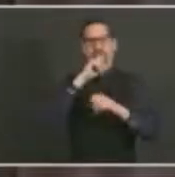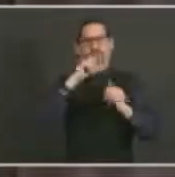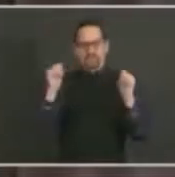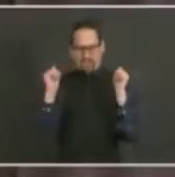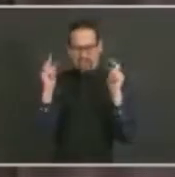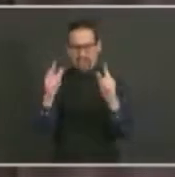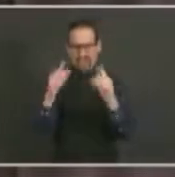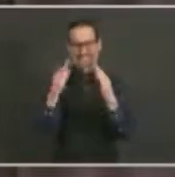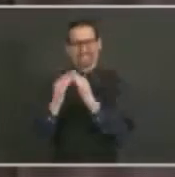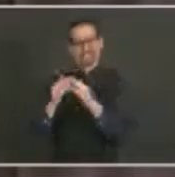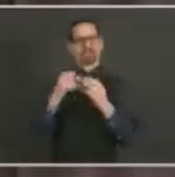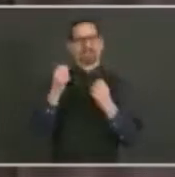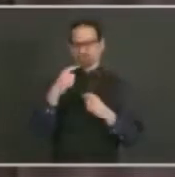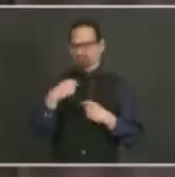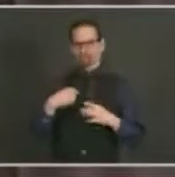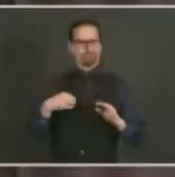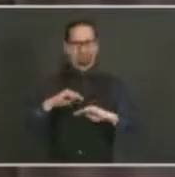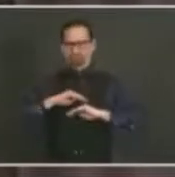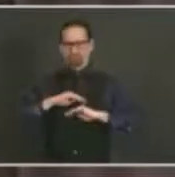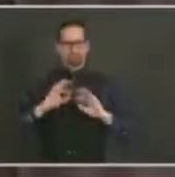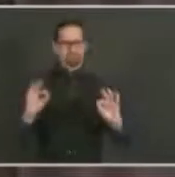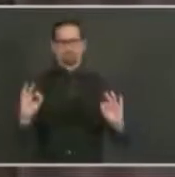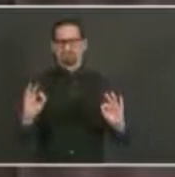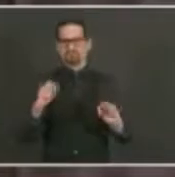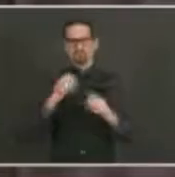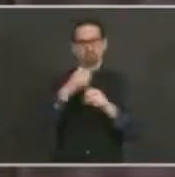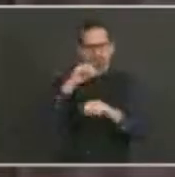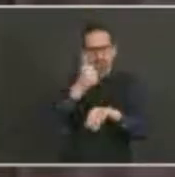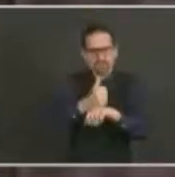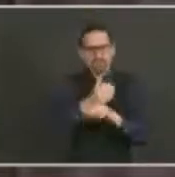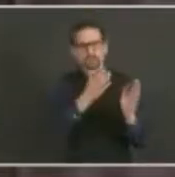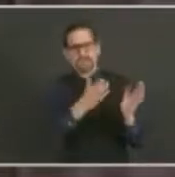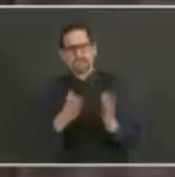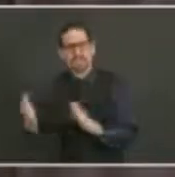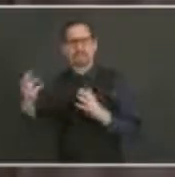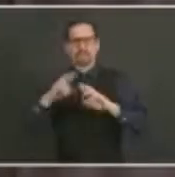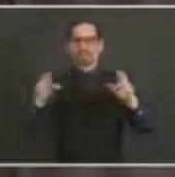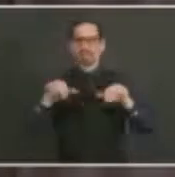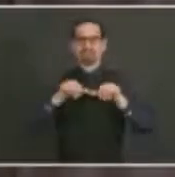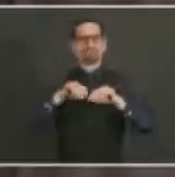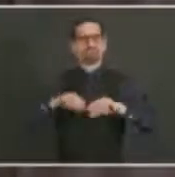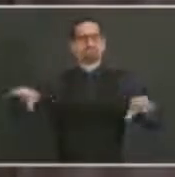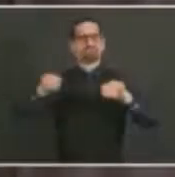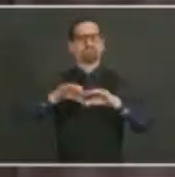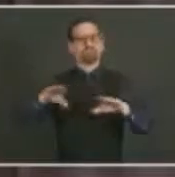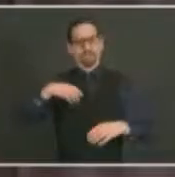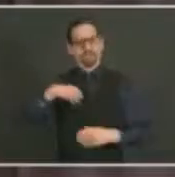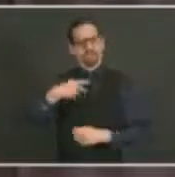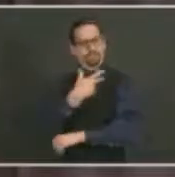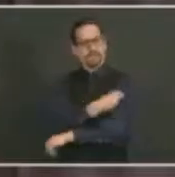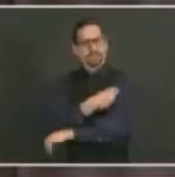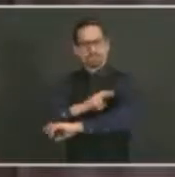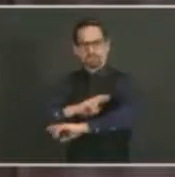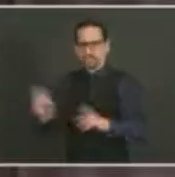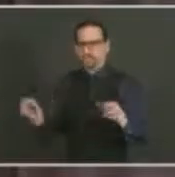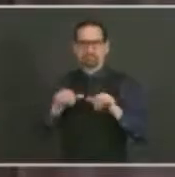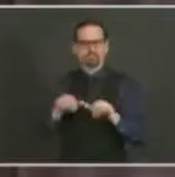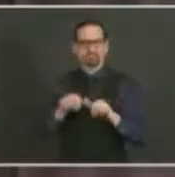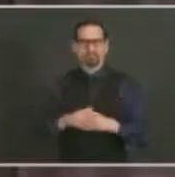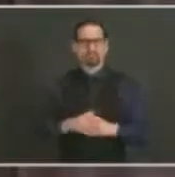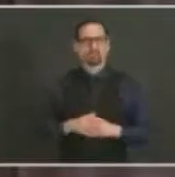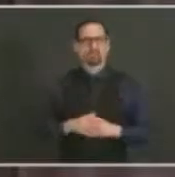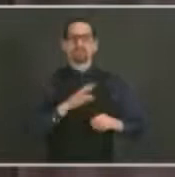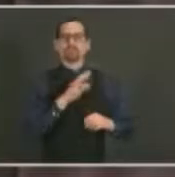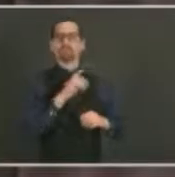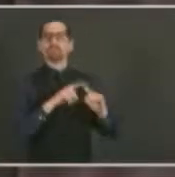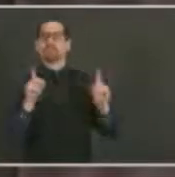the vaccine supply that they're getting are coming from us. The philosophical underpinning to that. To help make